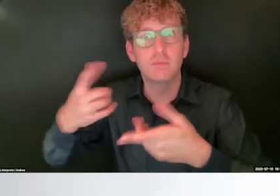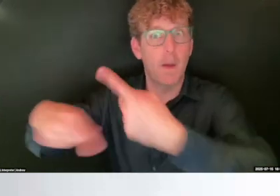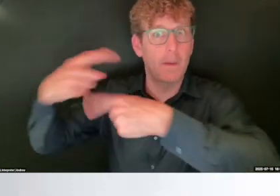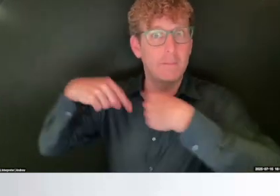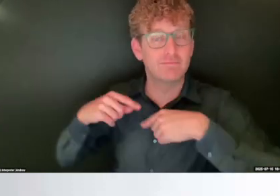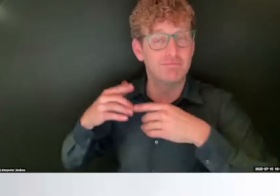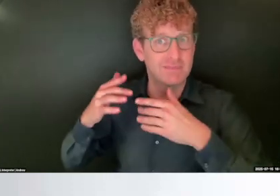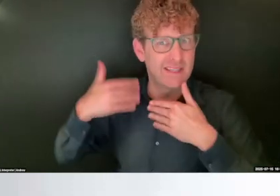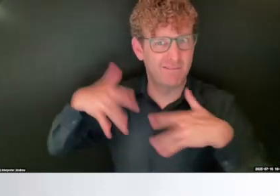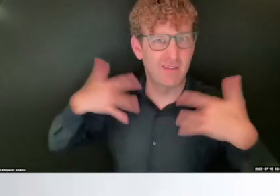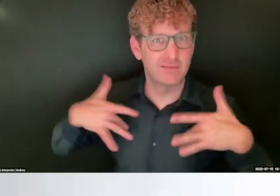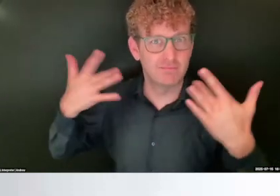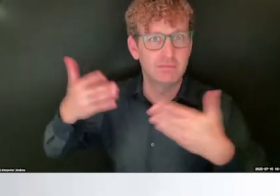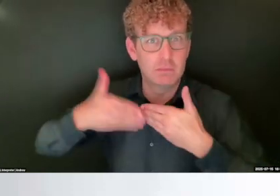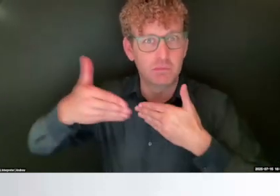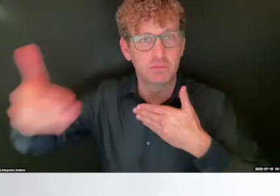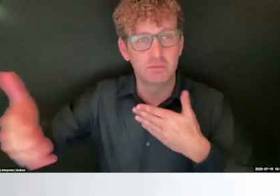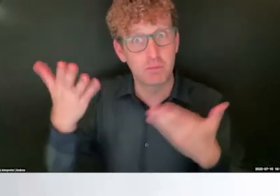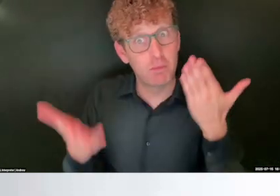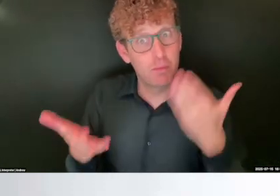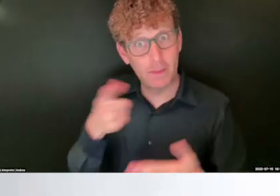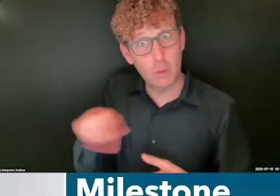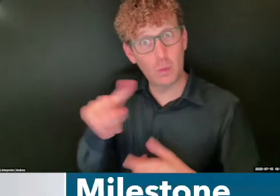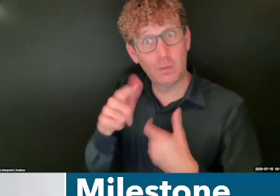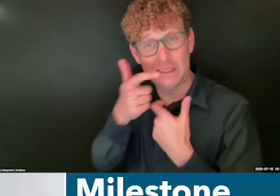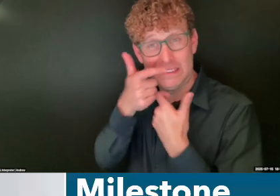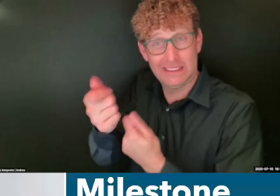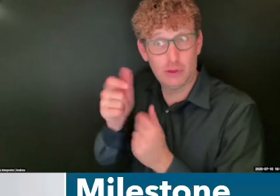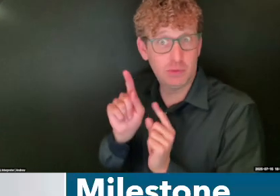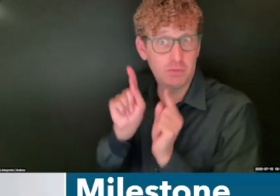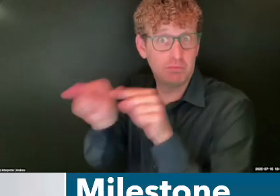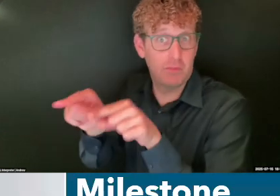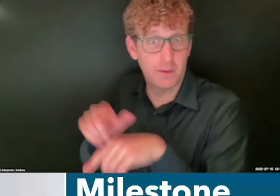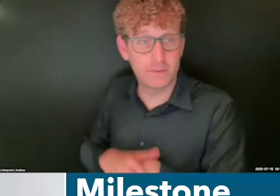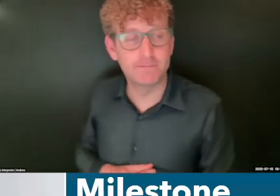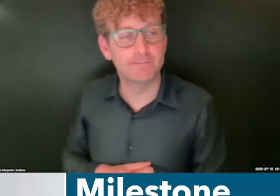may be interested in attending. Next slide.